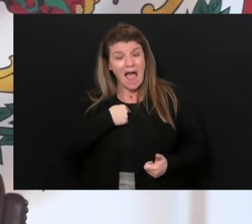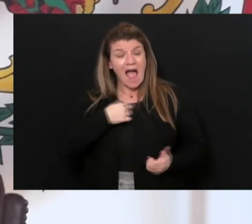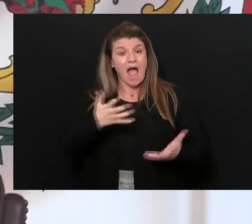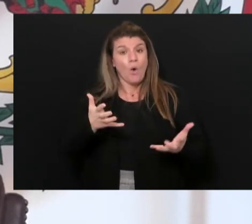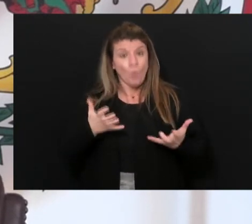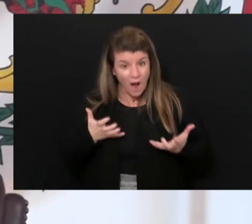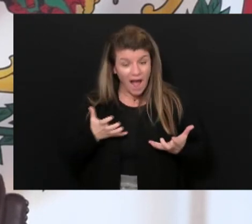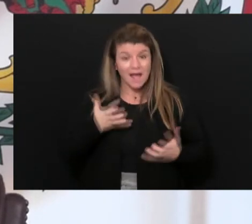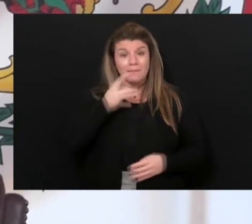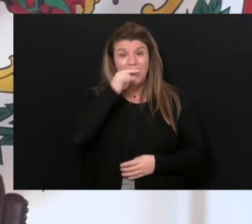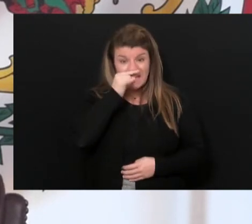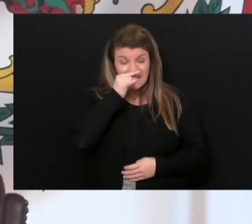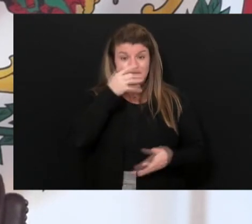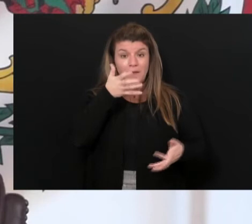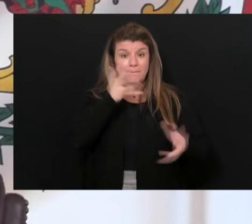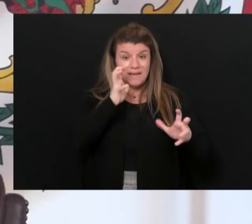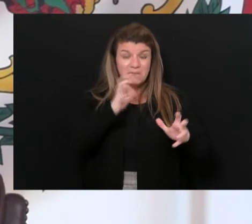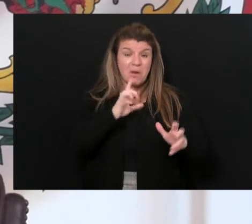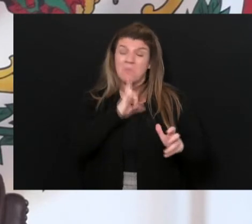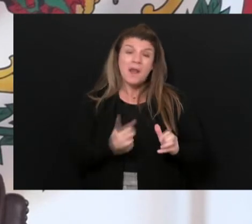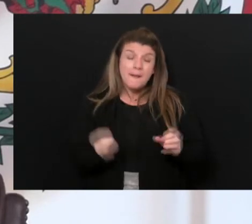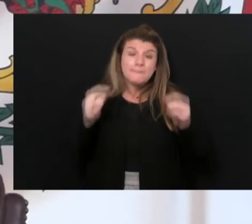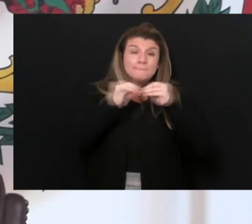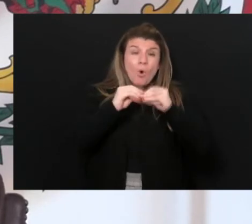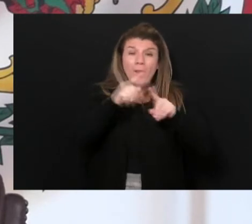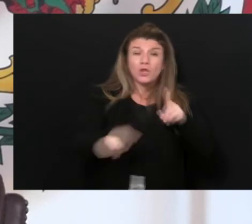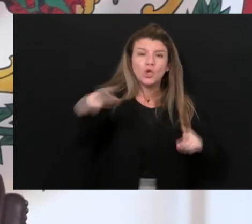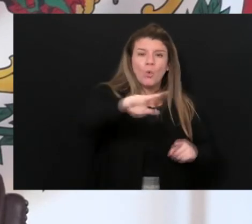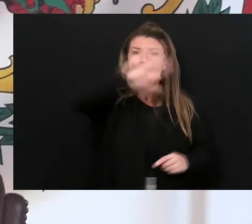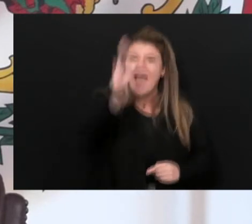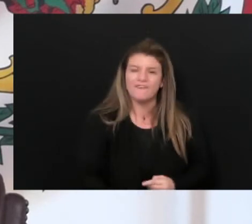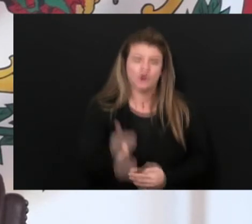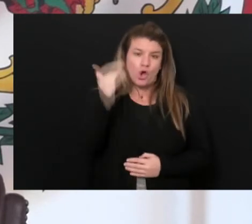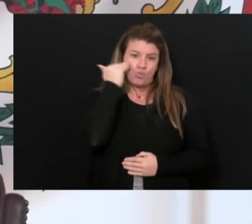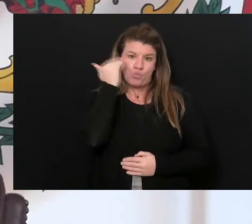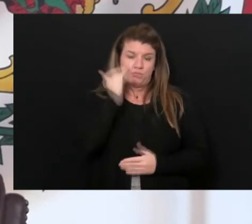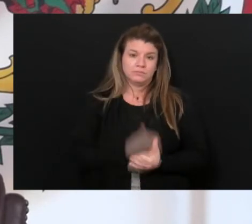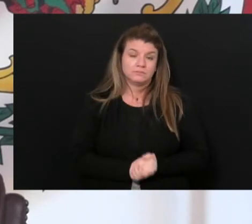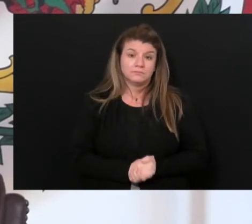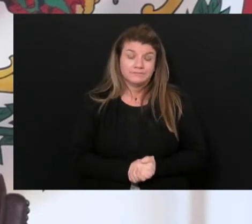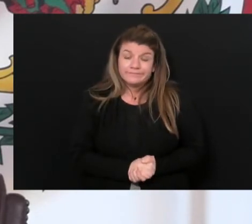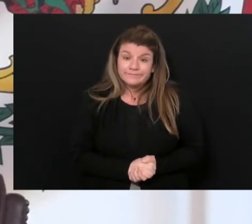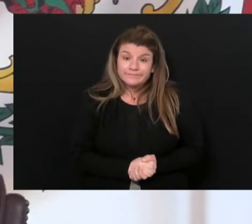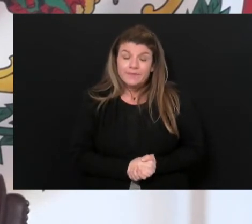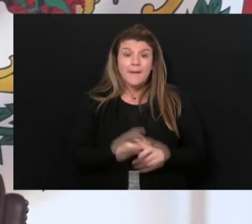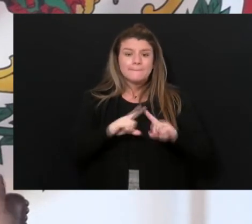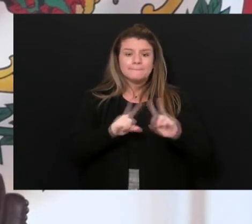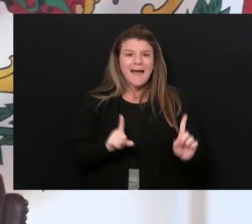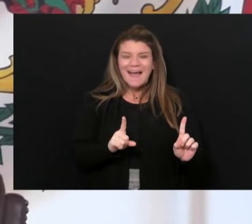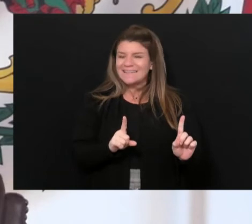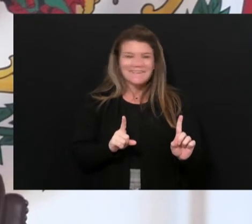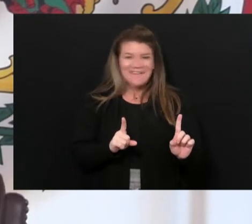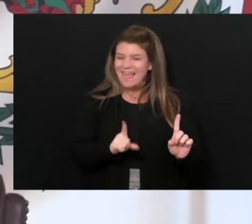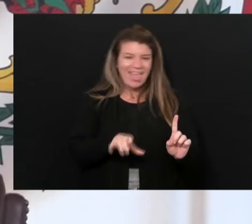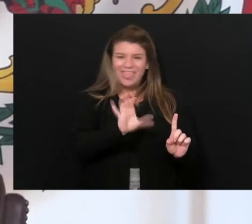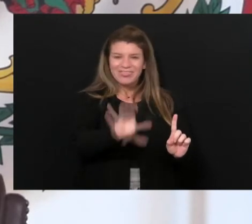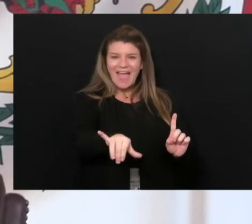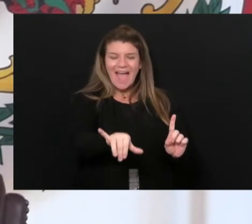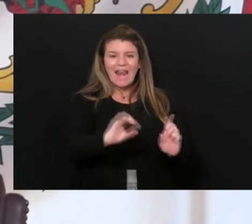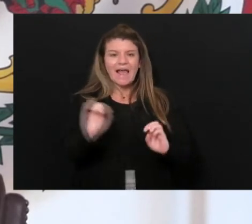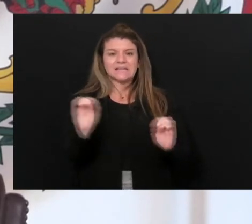kids to be able to play basketball more than you'll ever imagine. But it doesn't have anything to